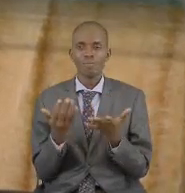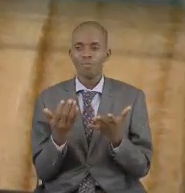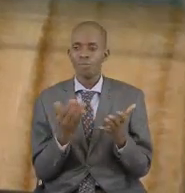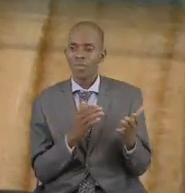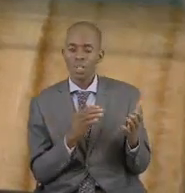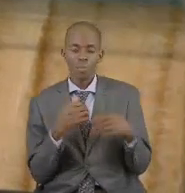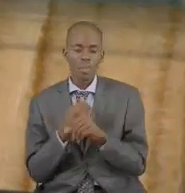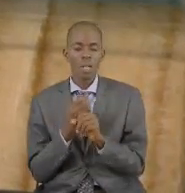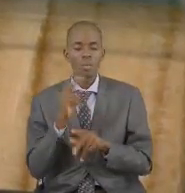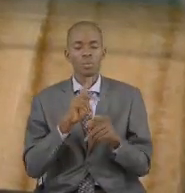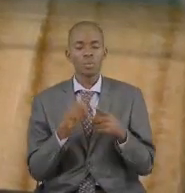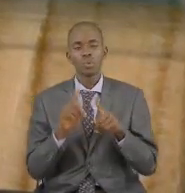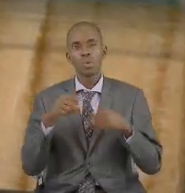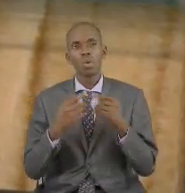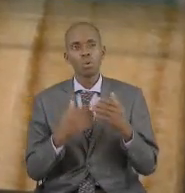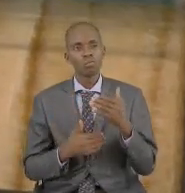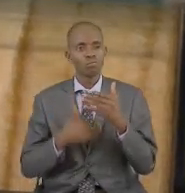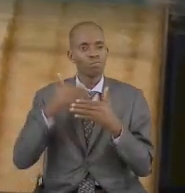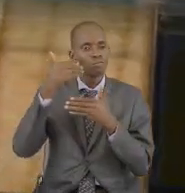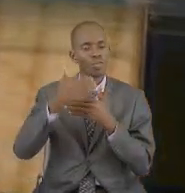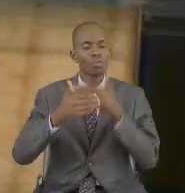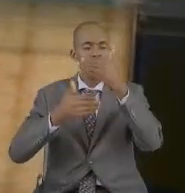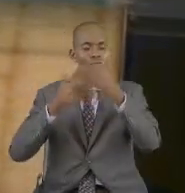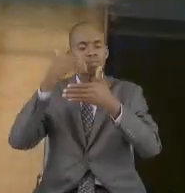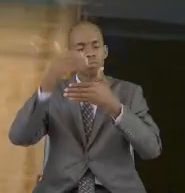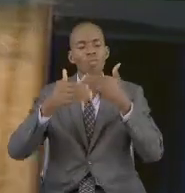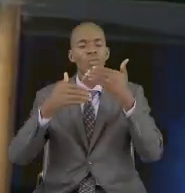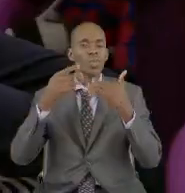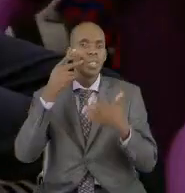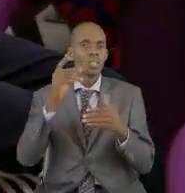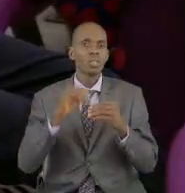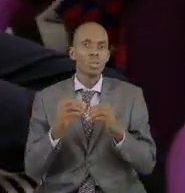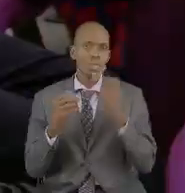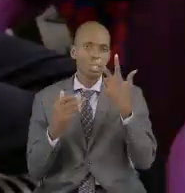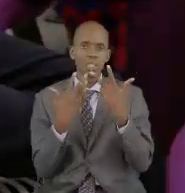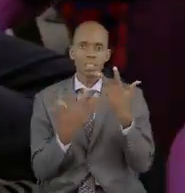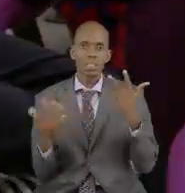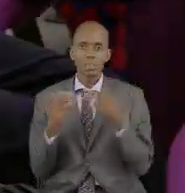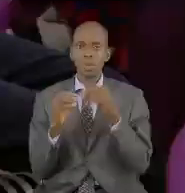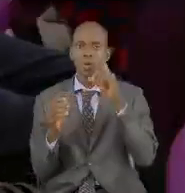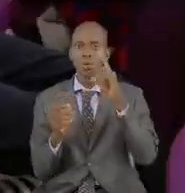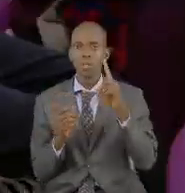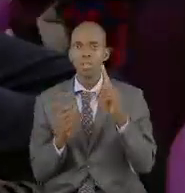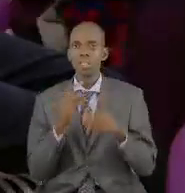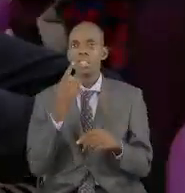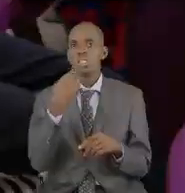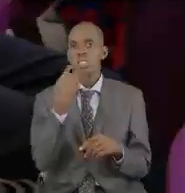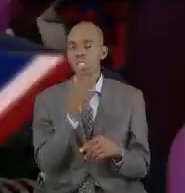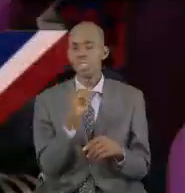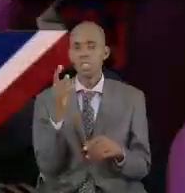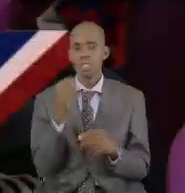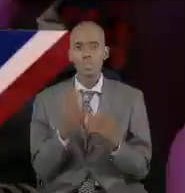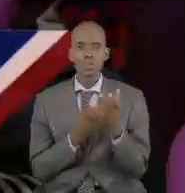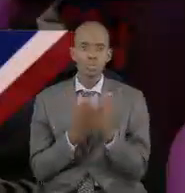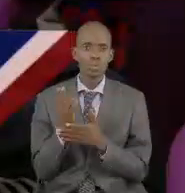move forward in progress. Look at three things here. Number one, saying the truth in